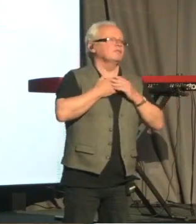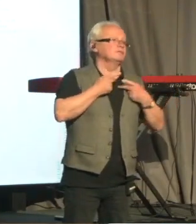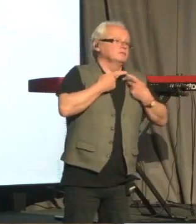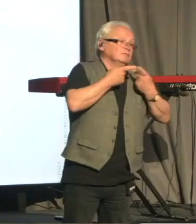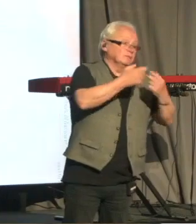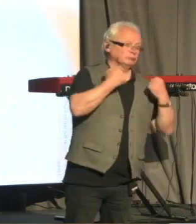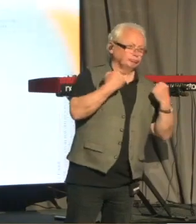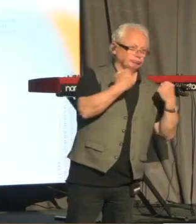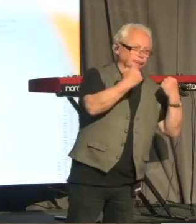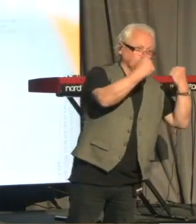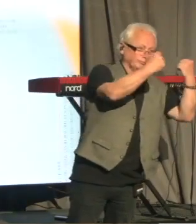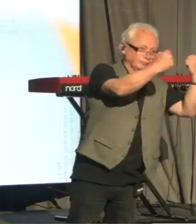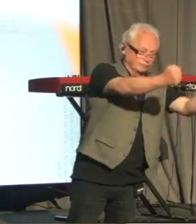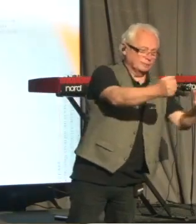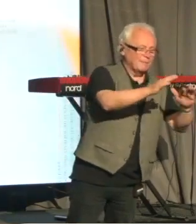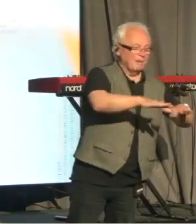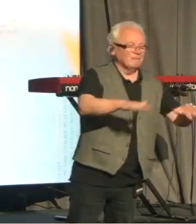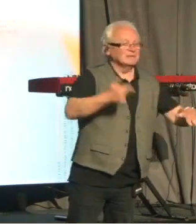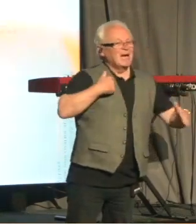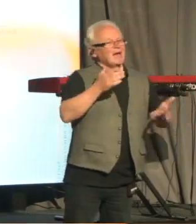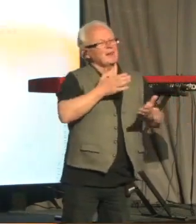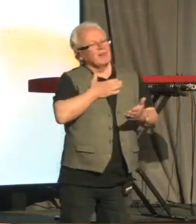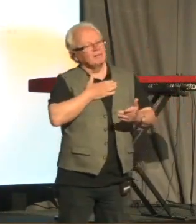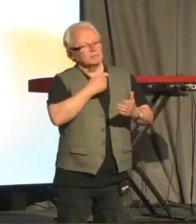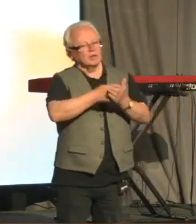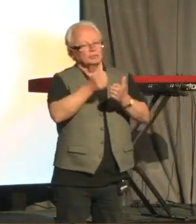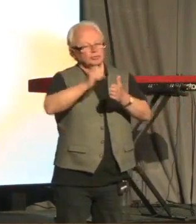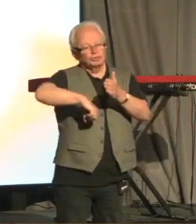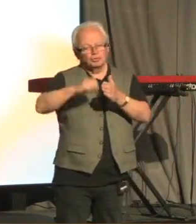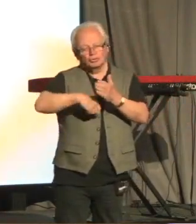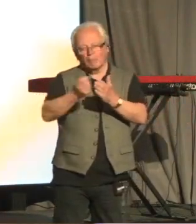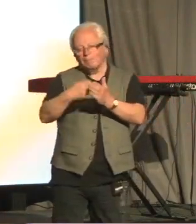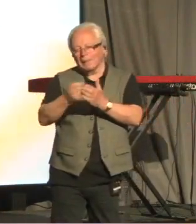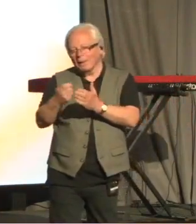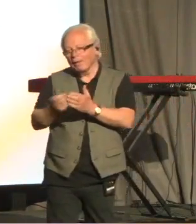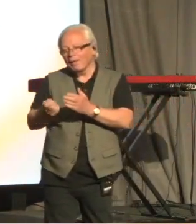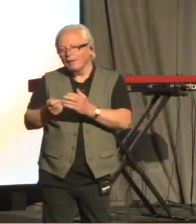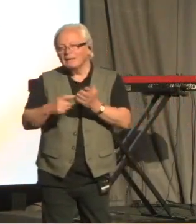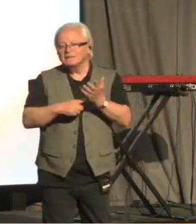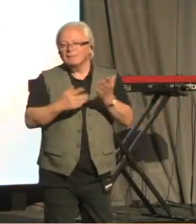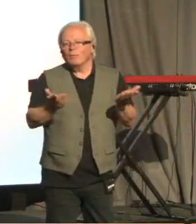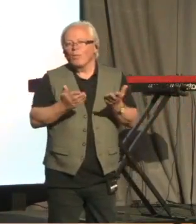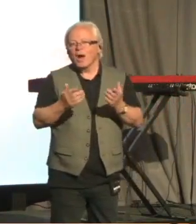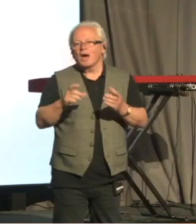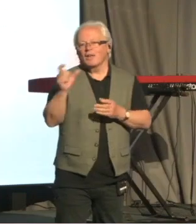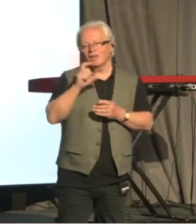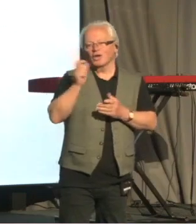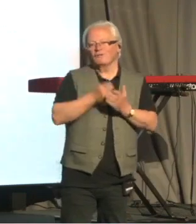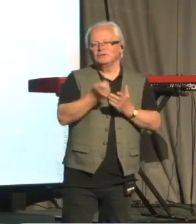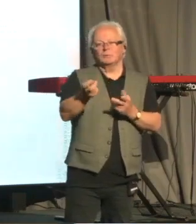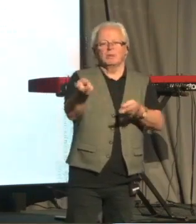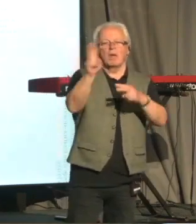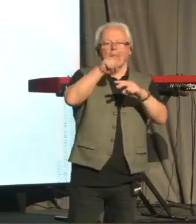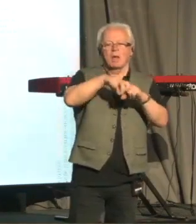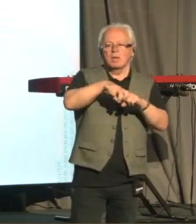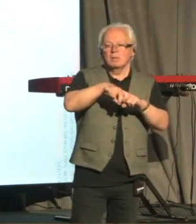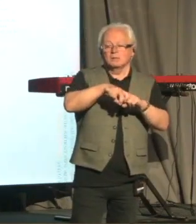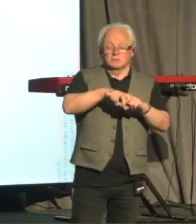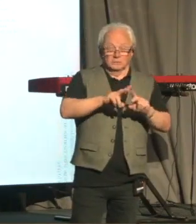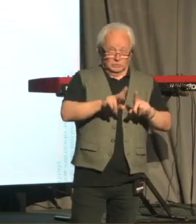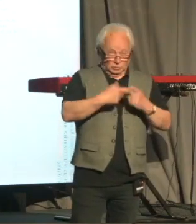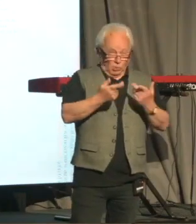for the day. Well, I like to go shopping for the day. Timmy likes to sit in a coffee shop. And then we go for an early dinner in Belfast, and I love it. And